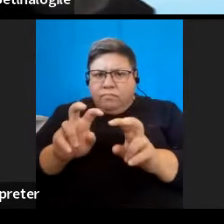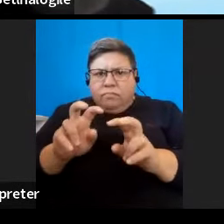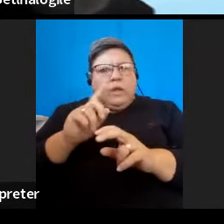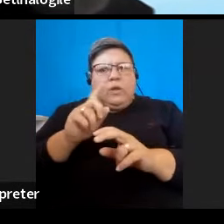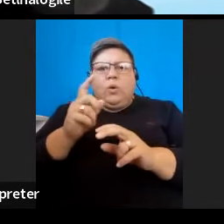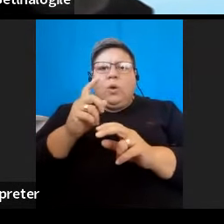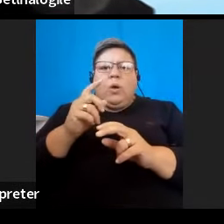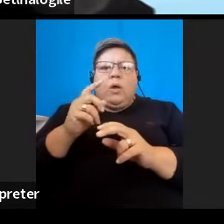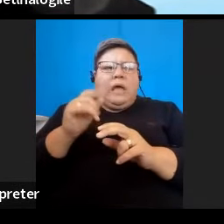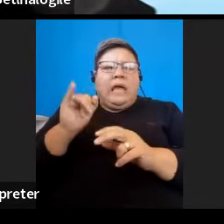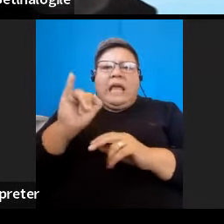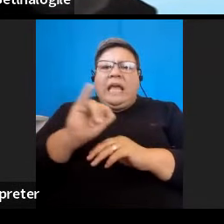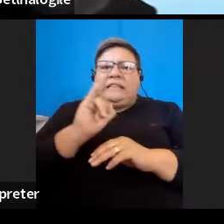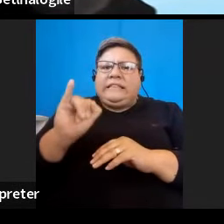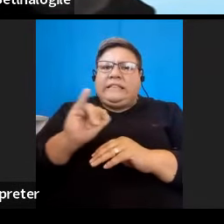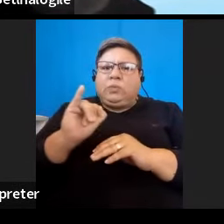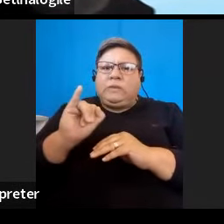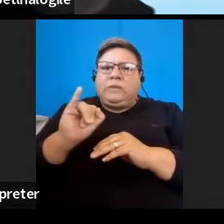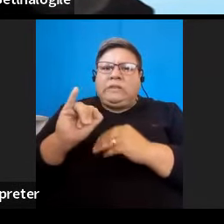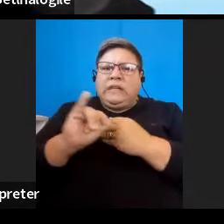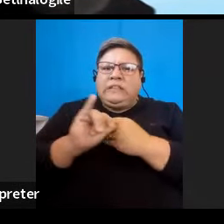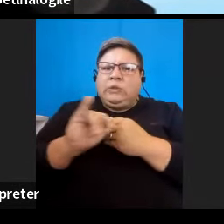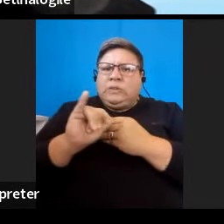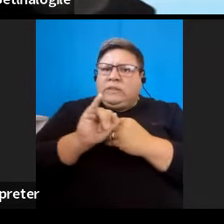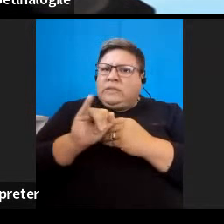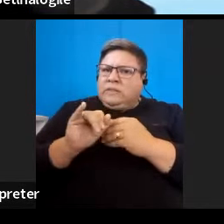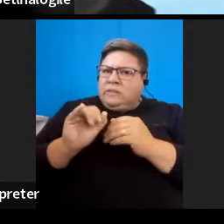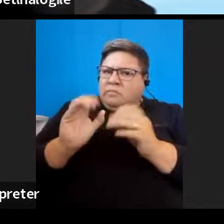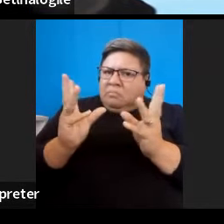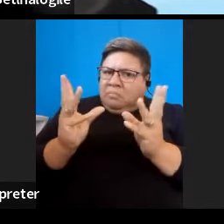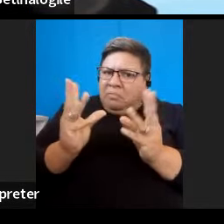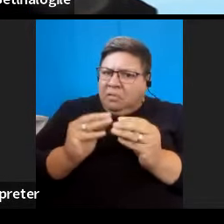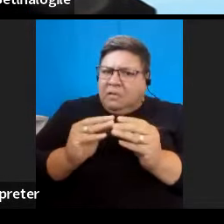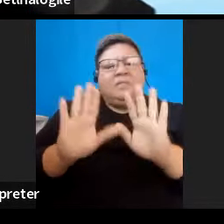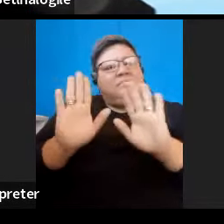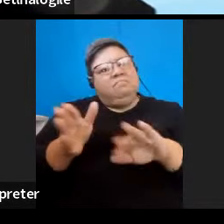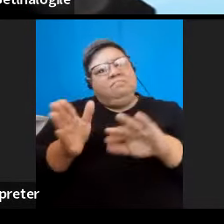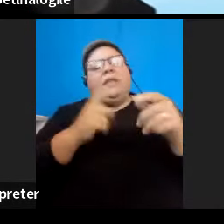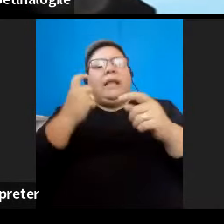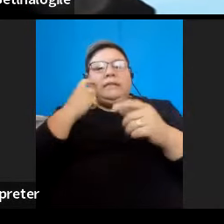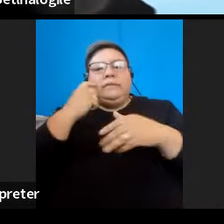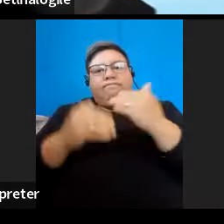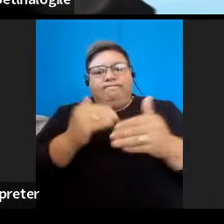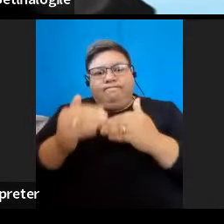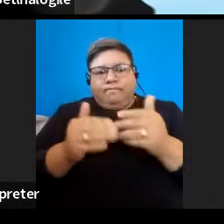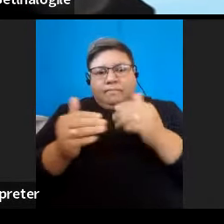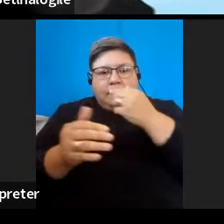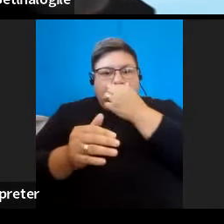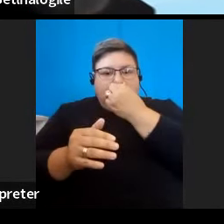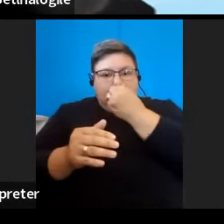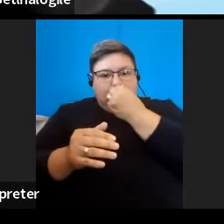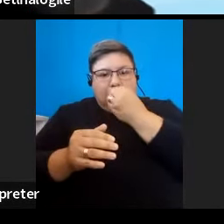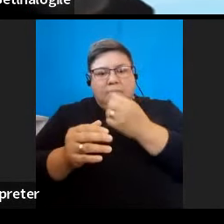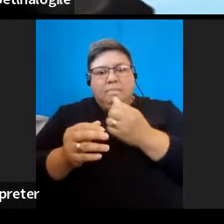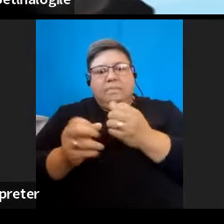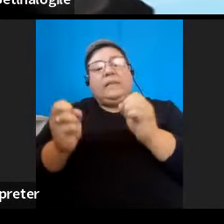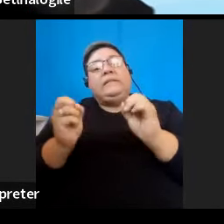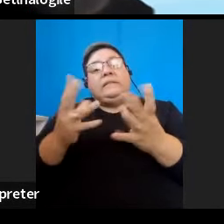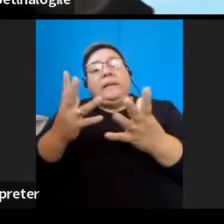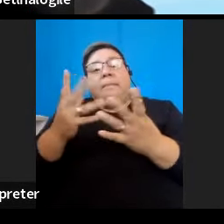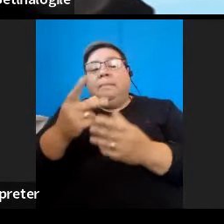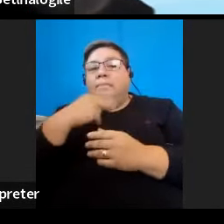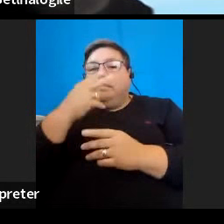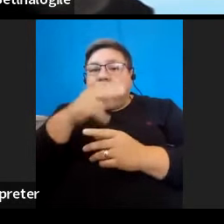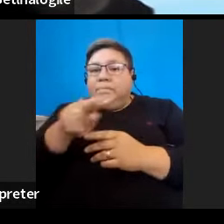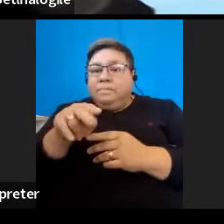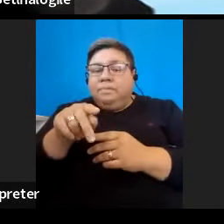issues that need to be considered, then that application will go by very quickly. But if maybe there are some things that we see that, you still need